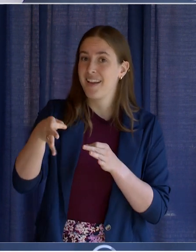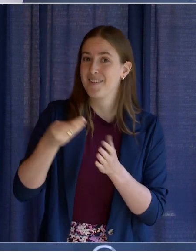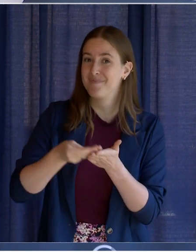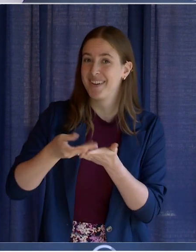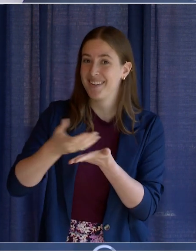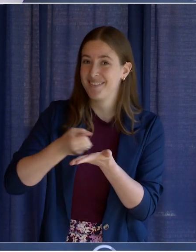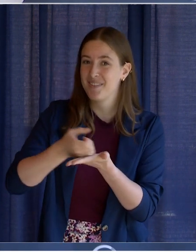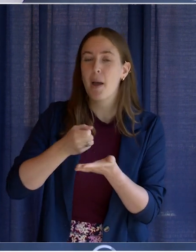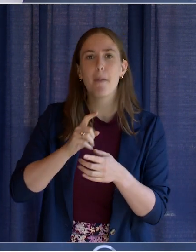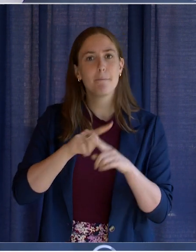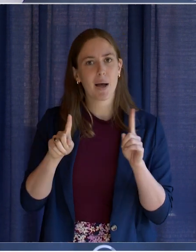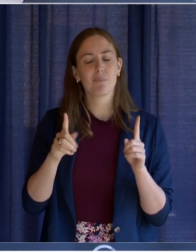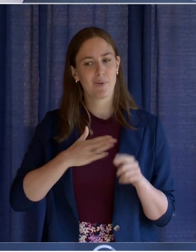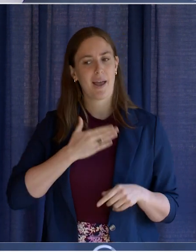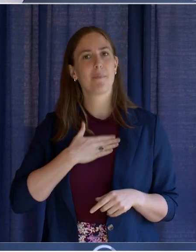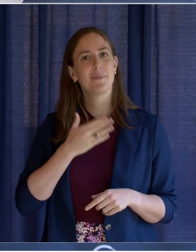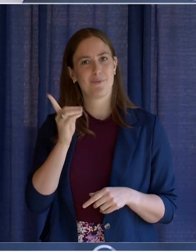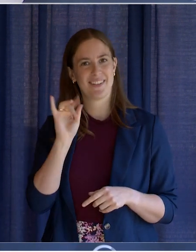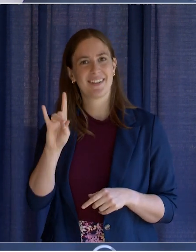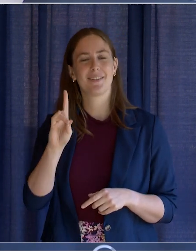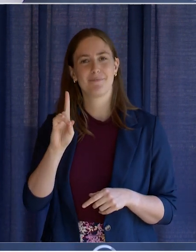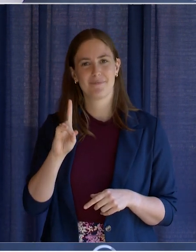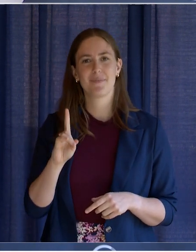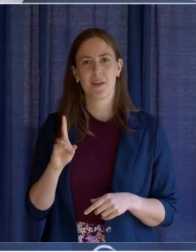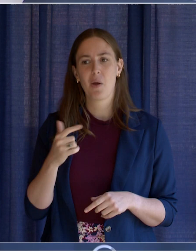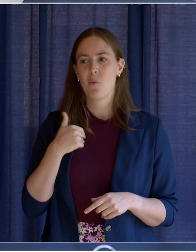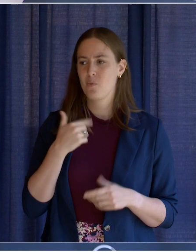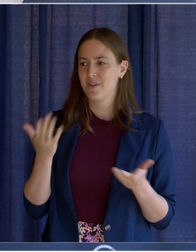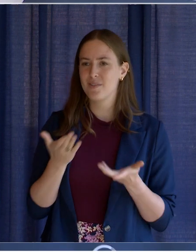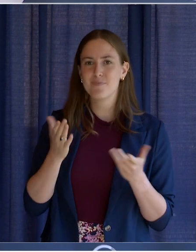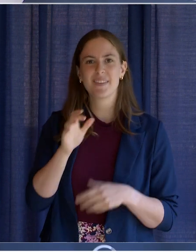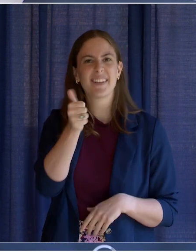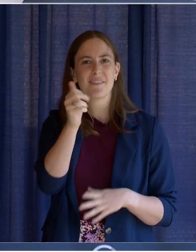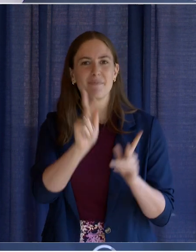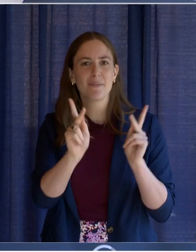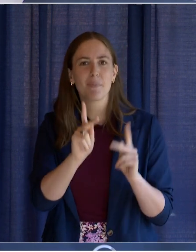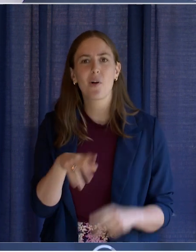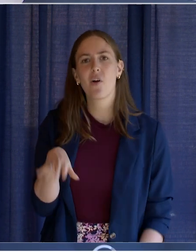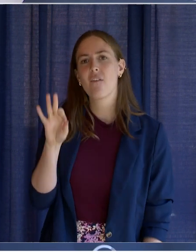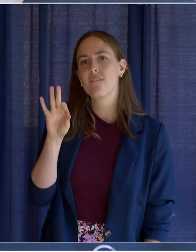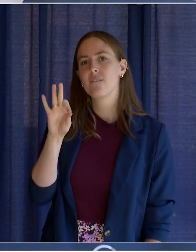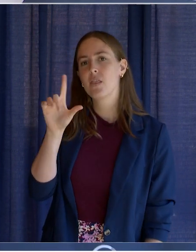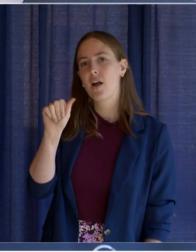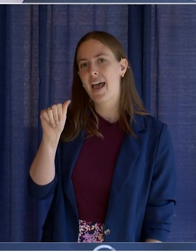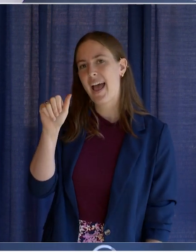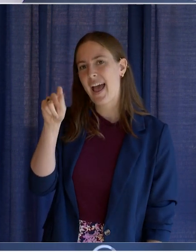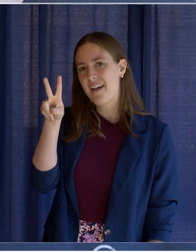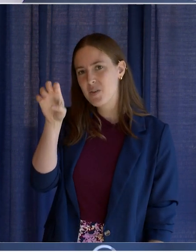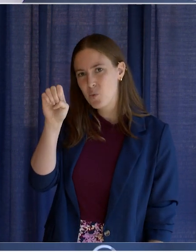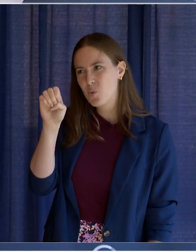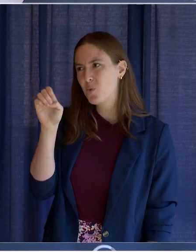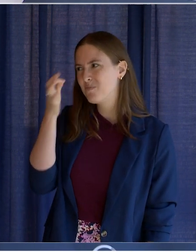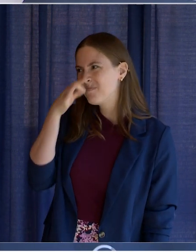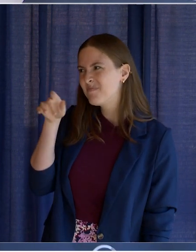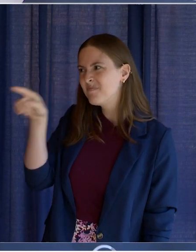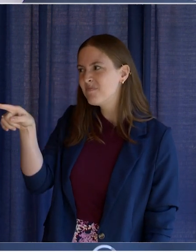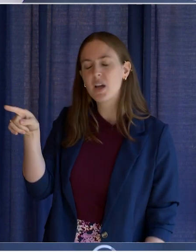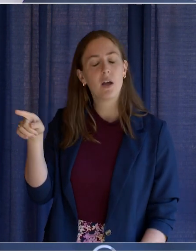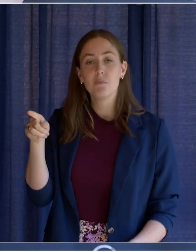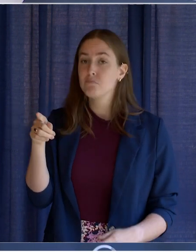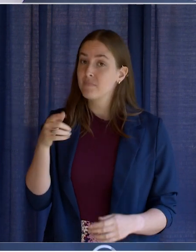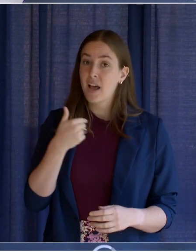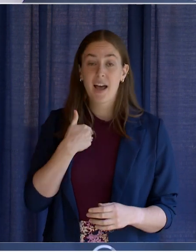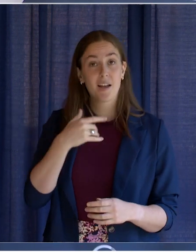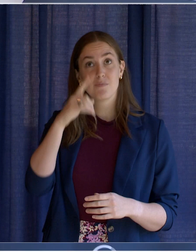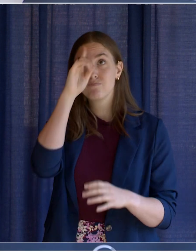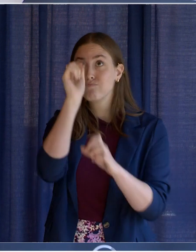10 people on Florida Avenue with a hope and a dream. And the work that you have done over many years is